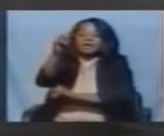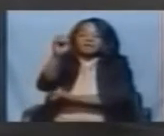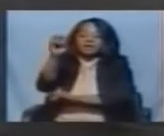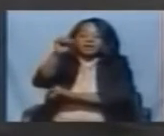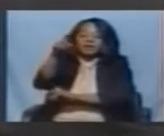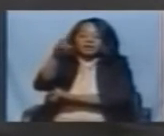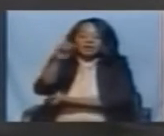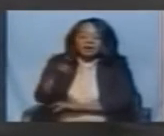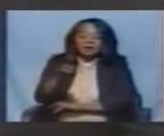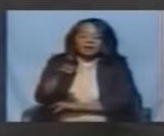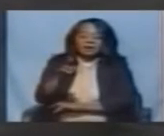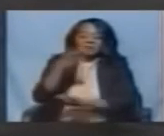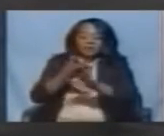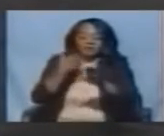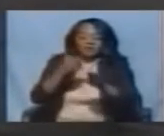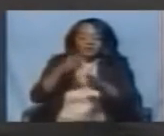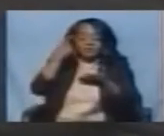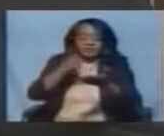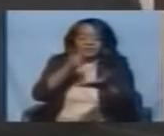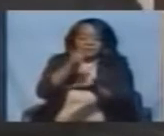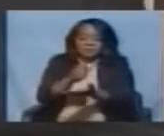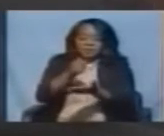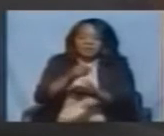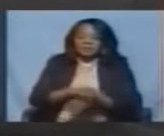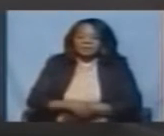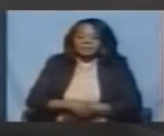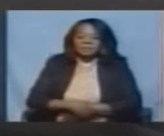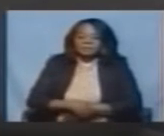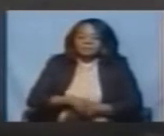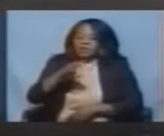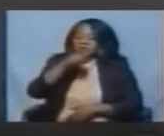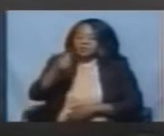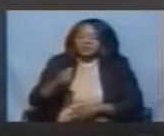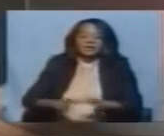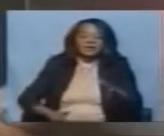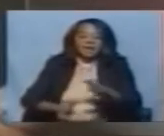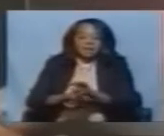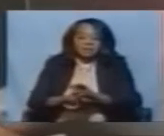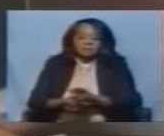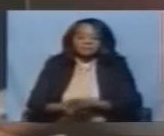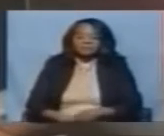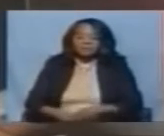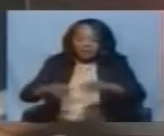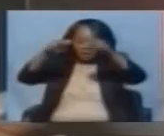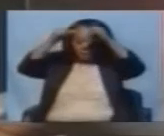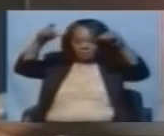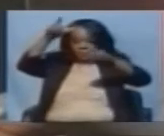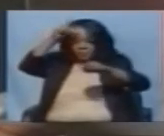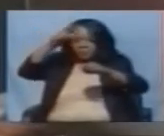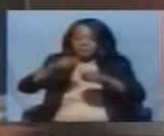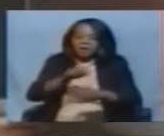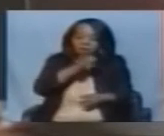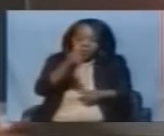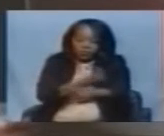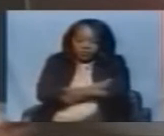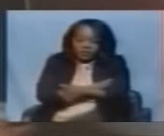the budget or above budget shouldn't be happening. Okay. Now, the head of state did direct the Zambia Public Procurement Authority,